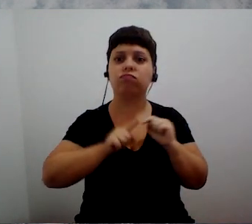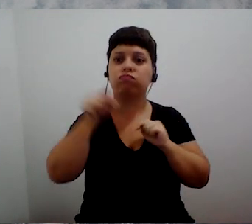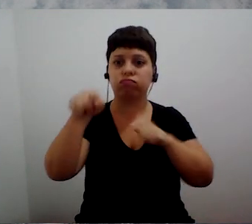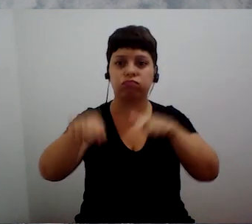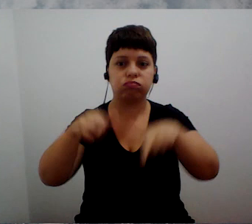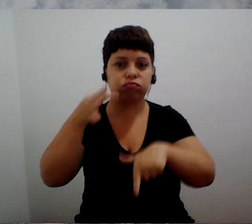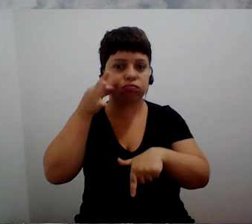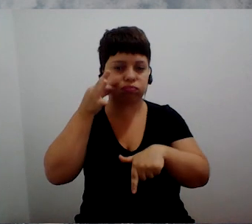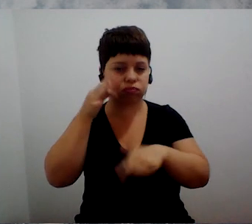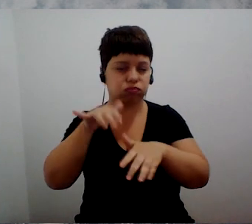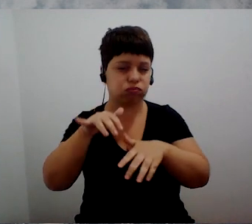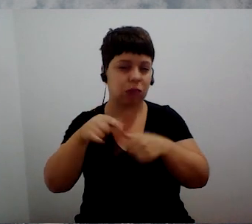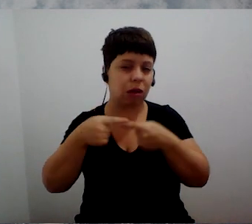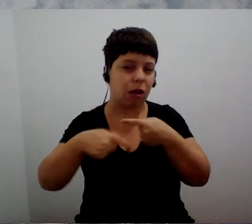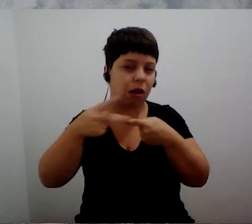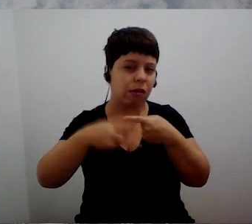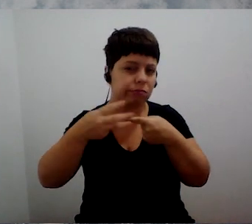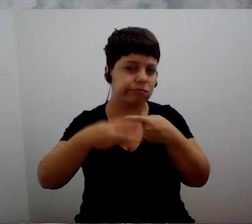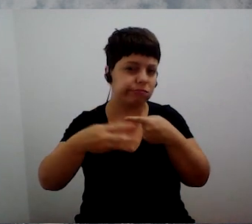offices within a couple of weeks.